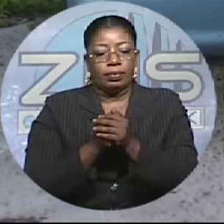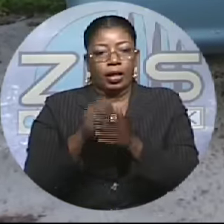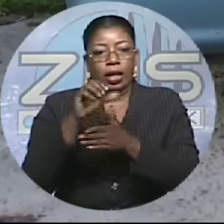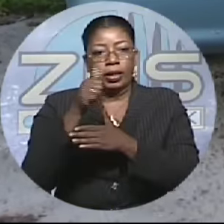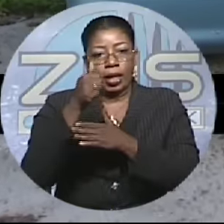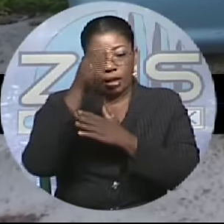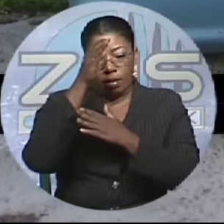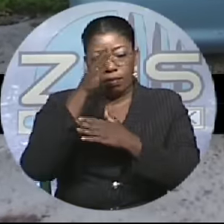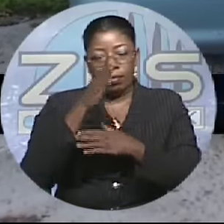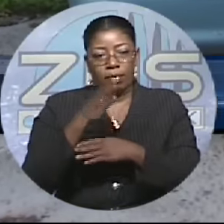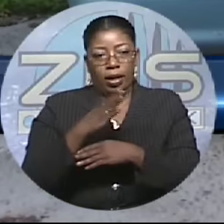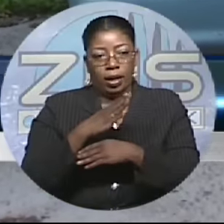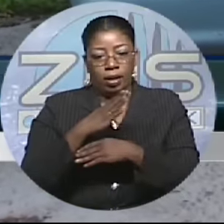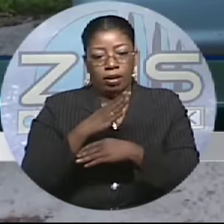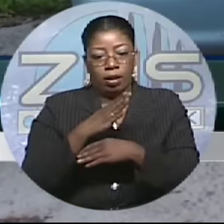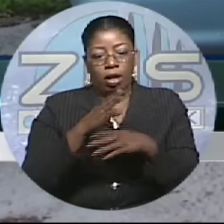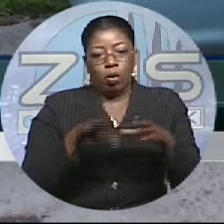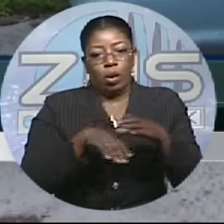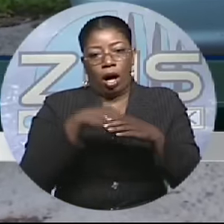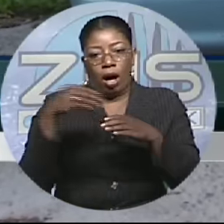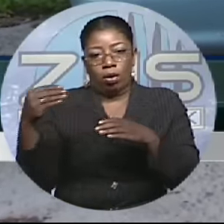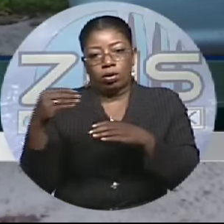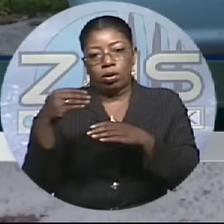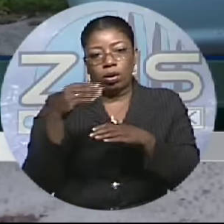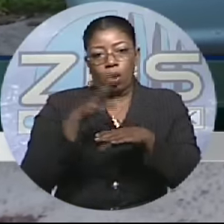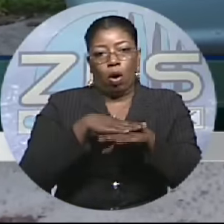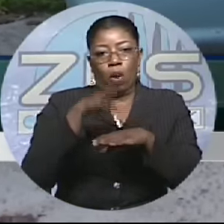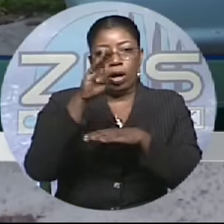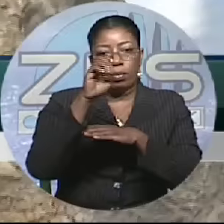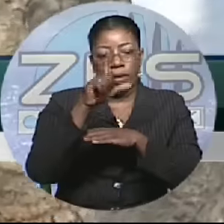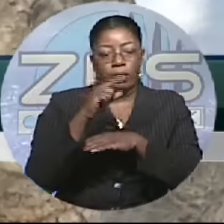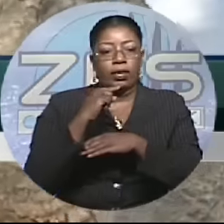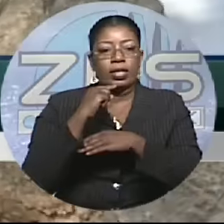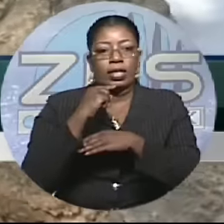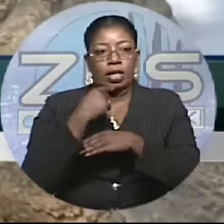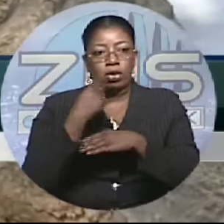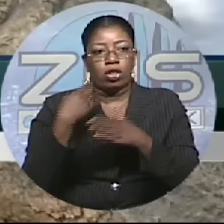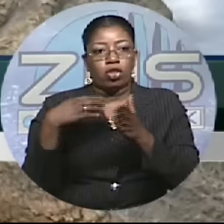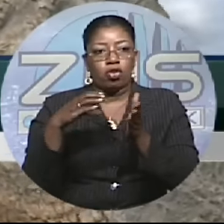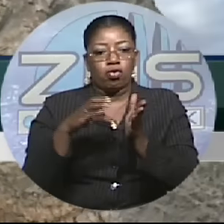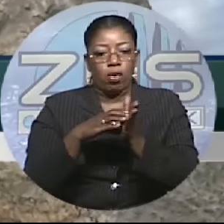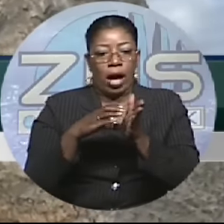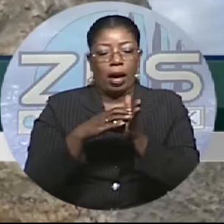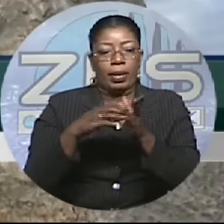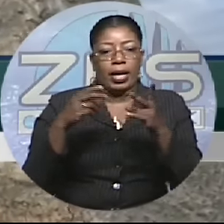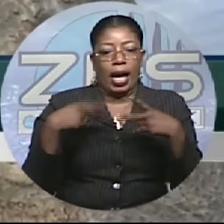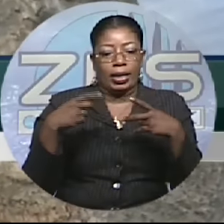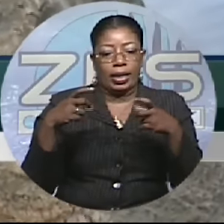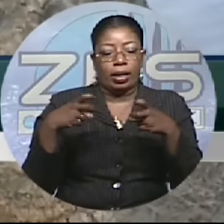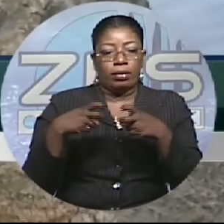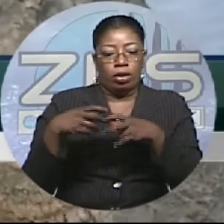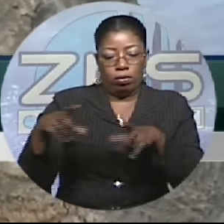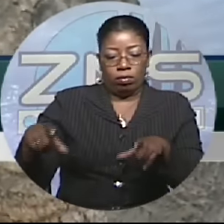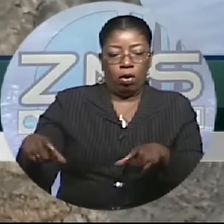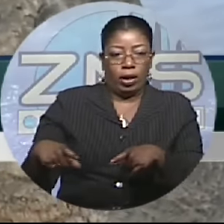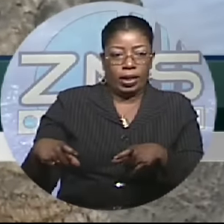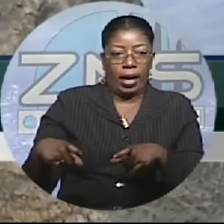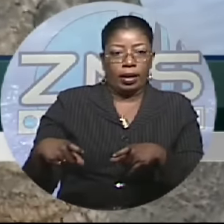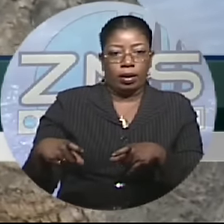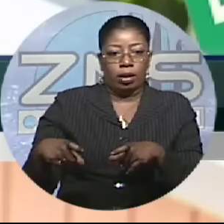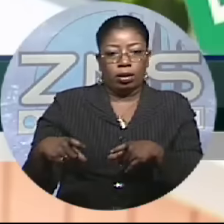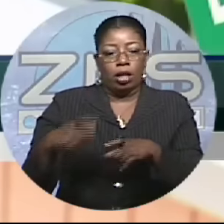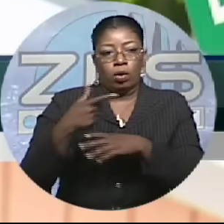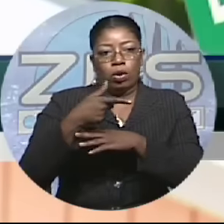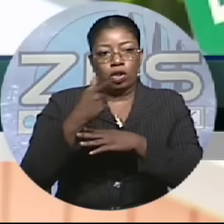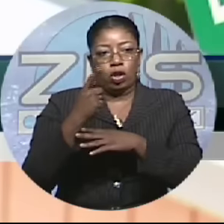Another male released on bail for a serious offense and was being electronically monitored, gunned down Thursday